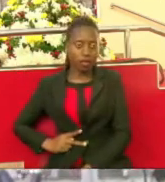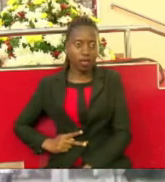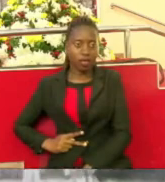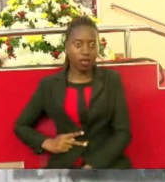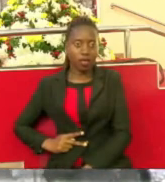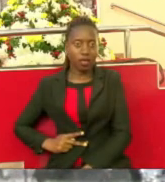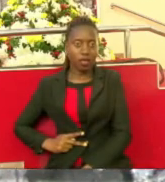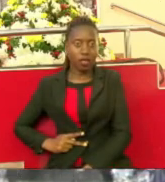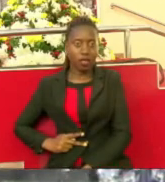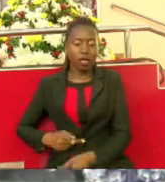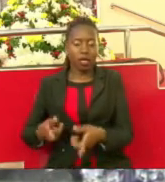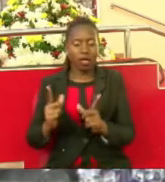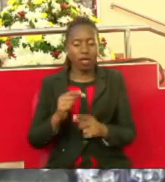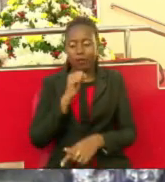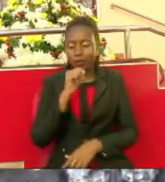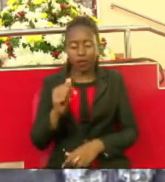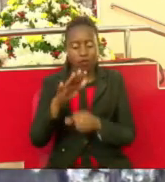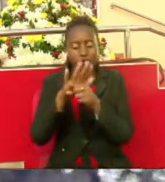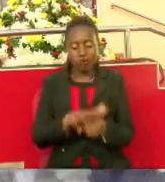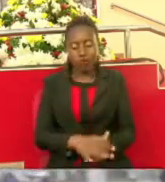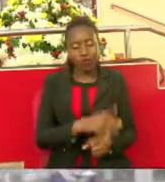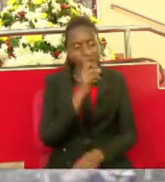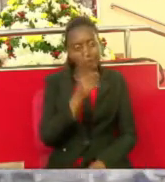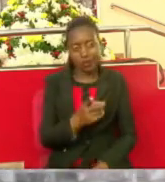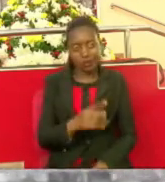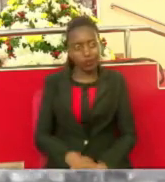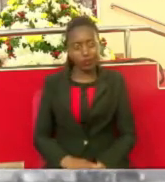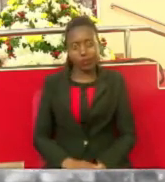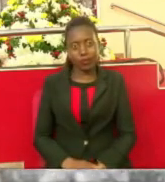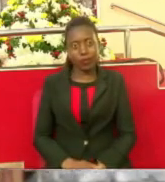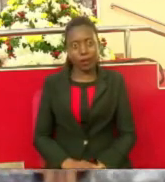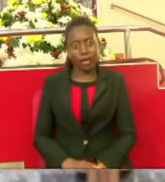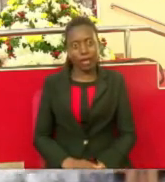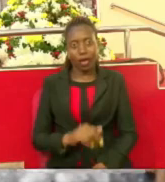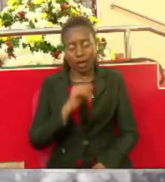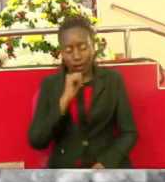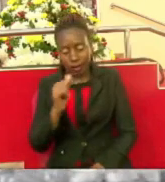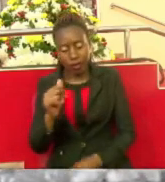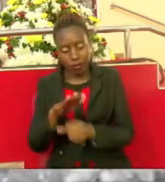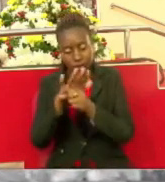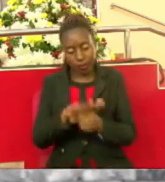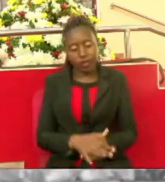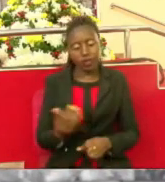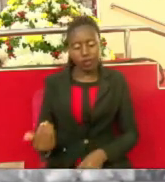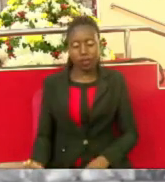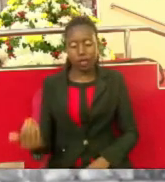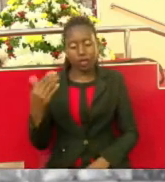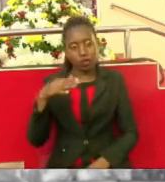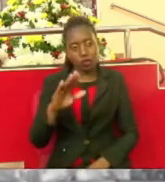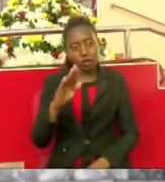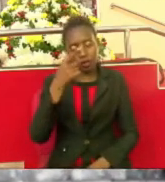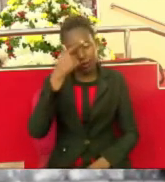you. Waacha wasikudunishe. Don't look upon your child because of their current performance. Usiwamdunishe mtoto kwa sababu vile